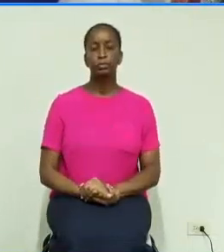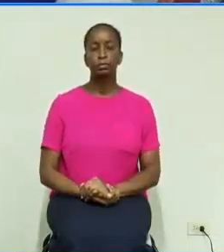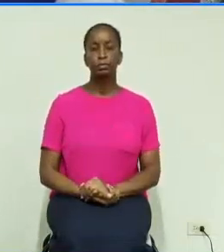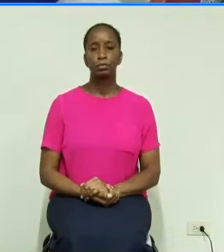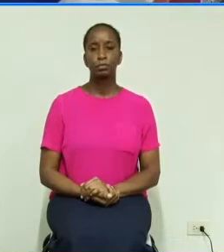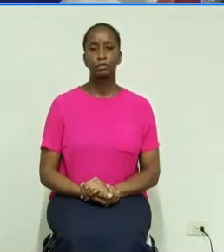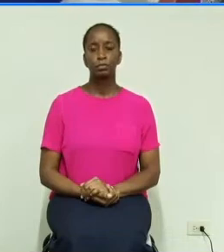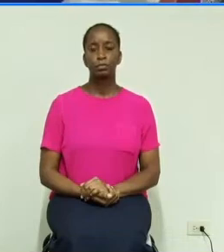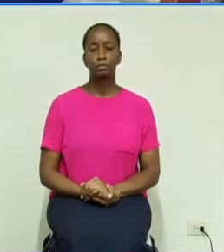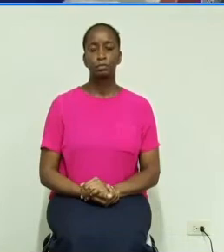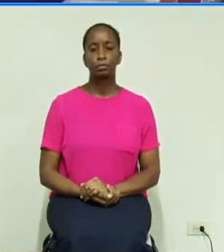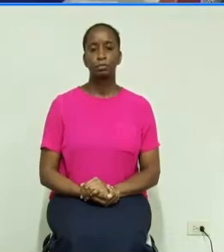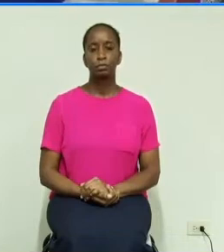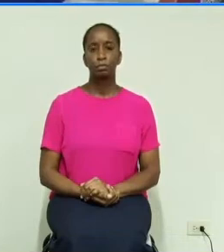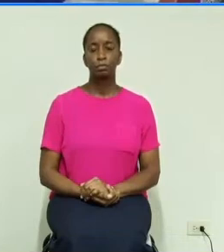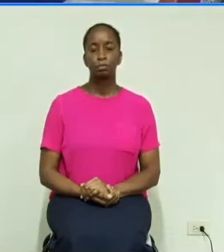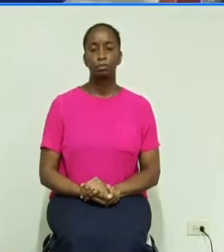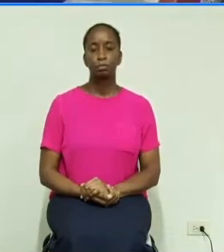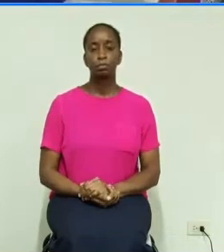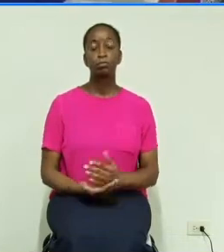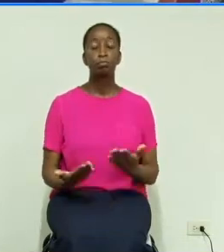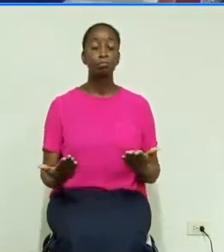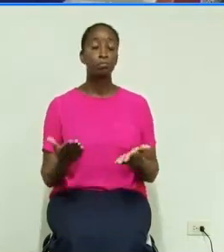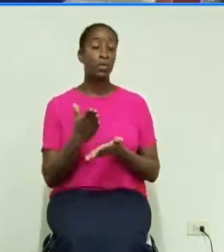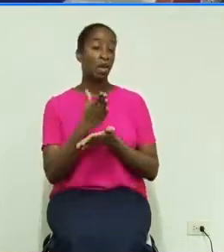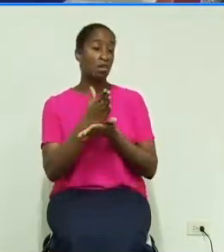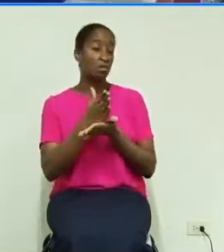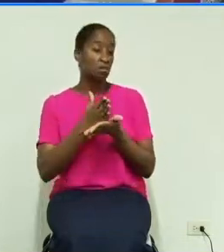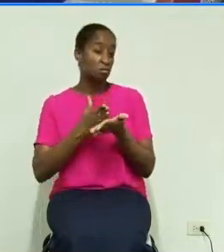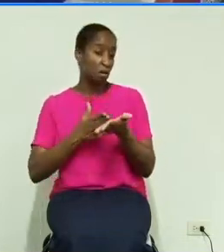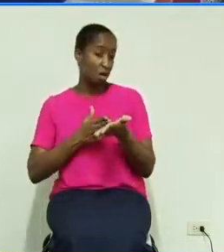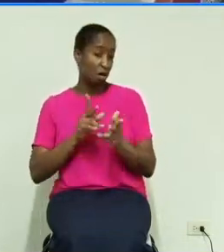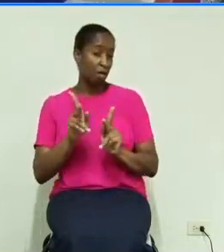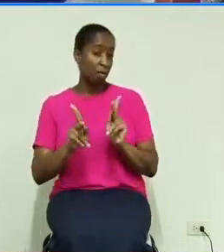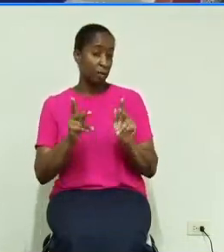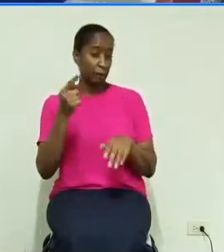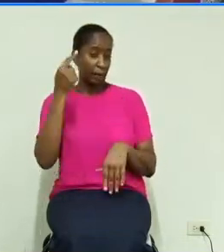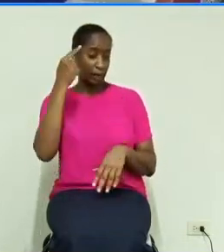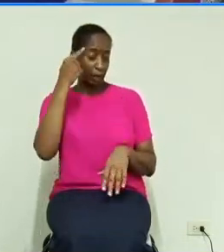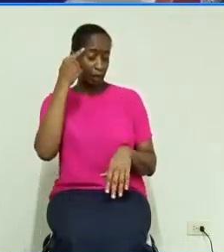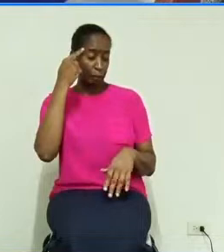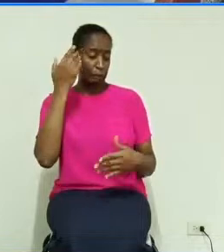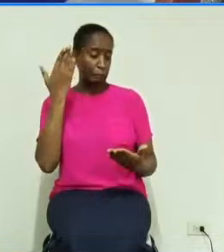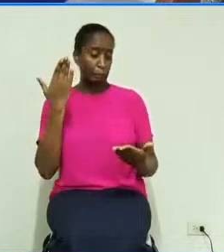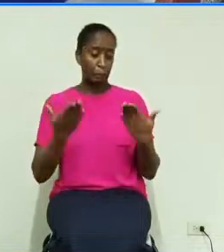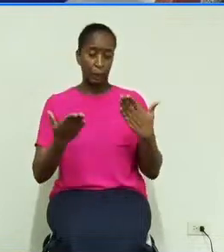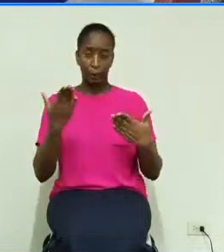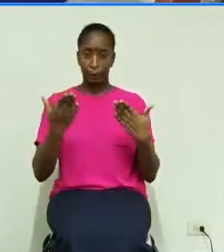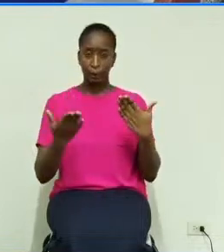One view is that even if the opposition gets no seats in the House of Assembly,